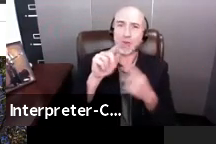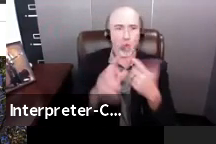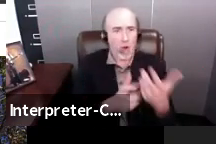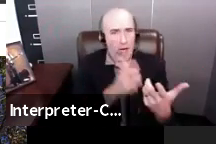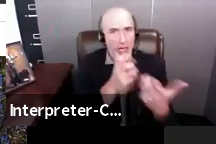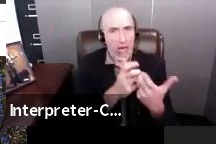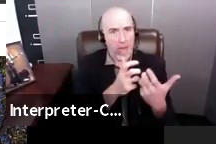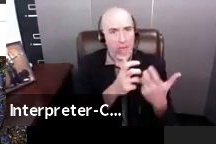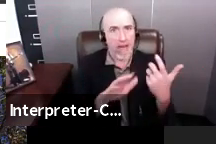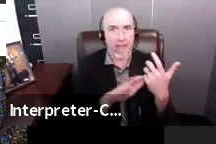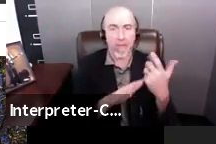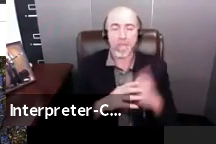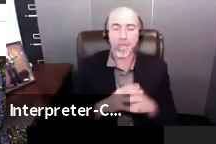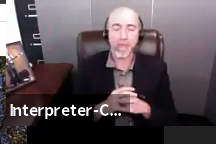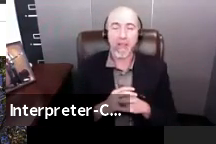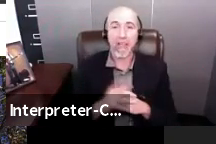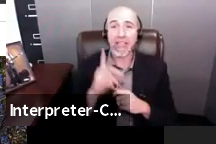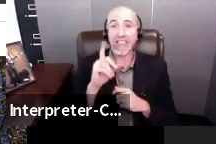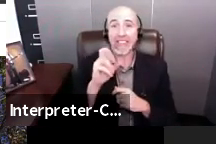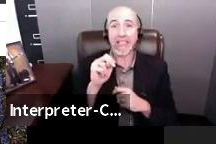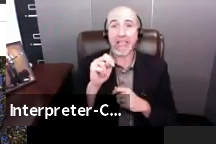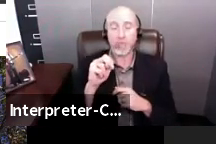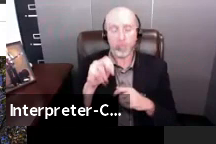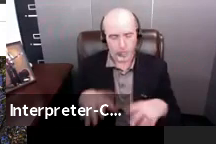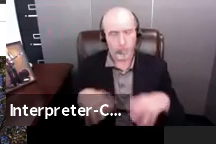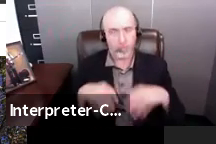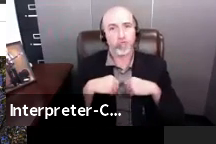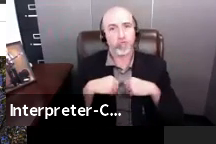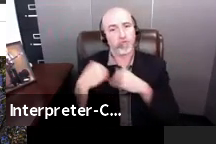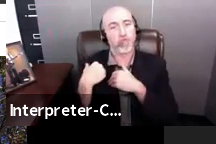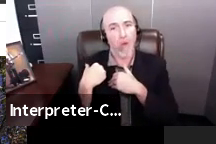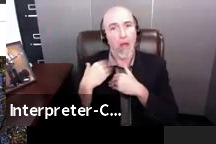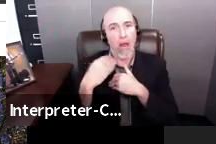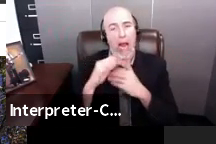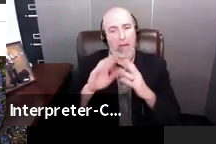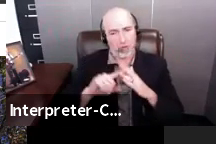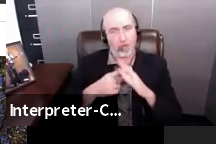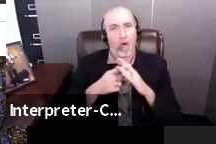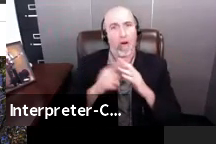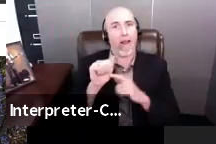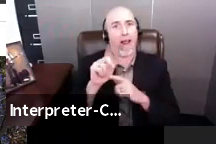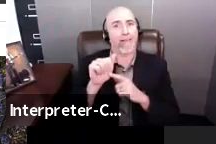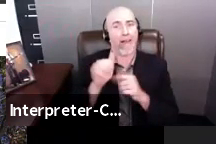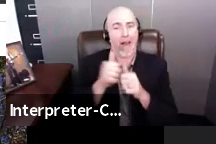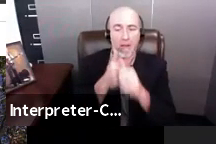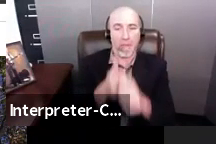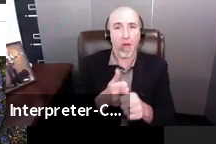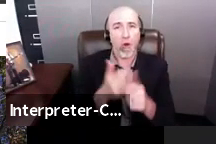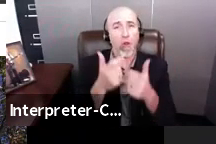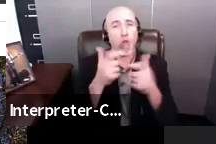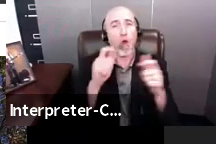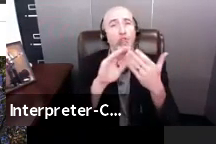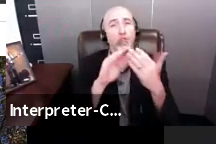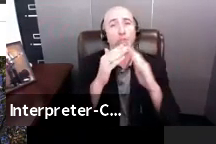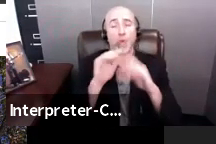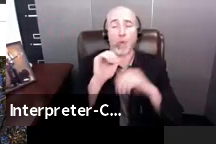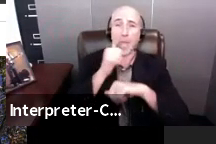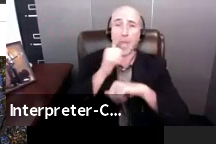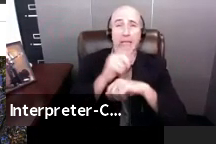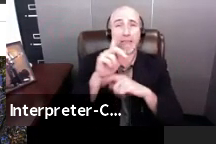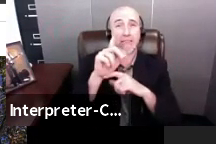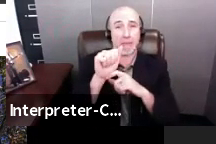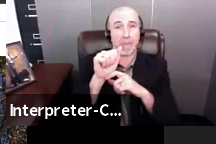them. Denton stepped up and began ADA compliance. A large community-based disability group